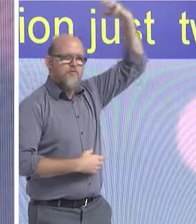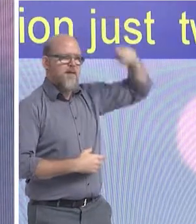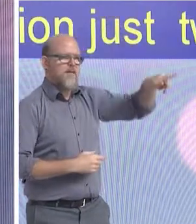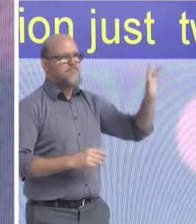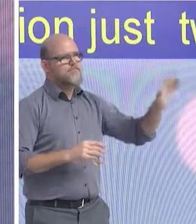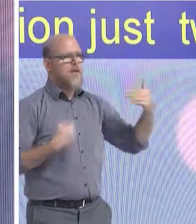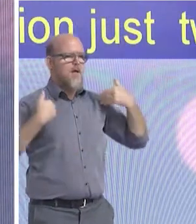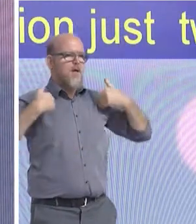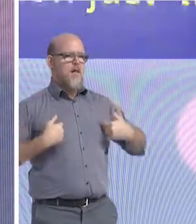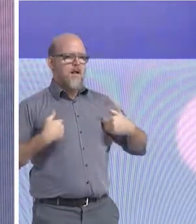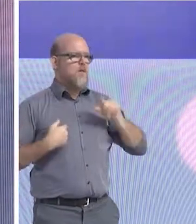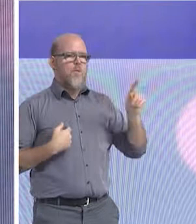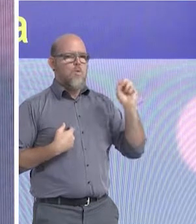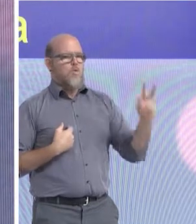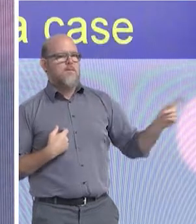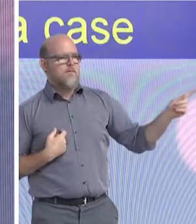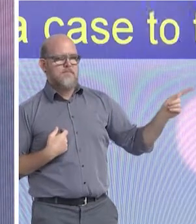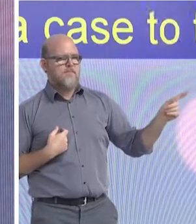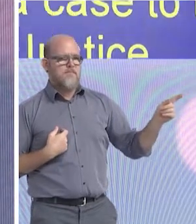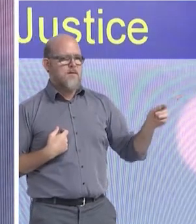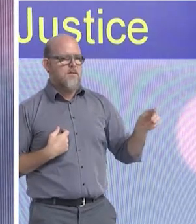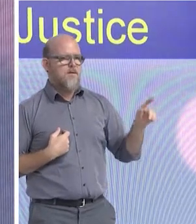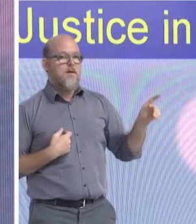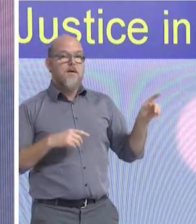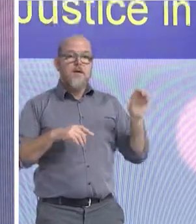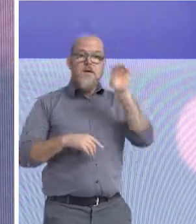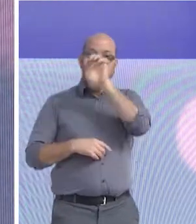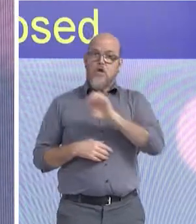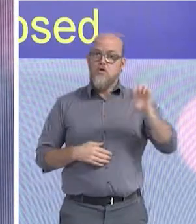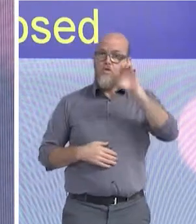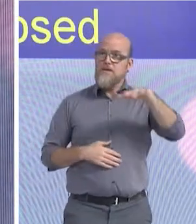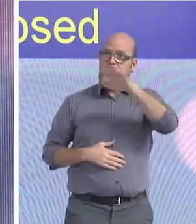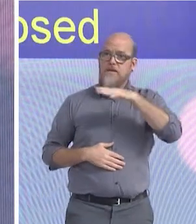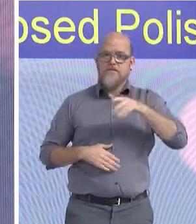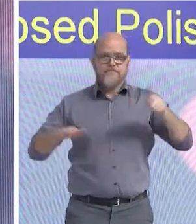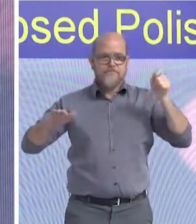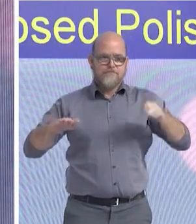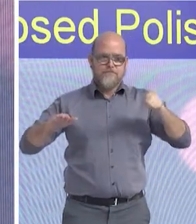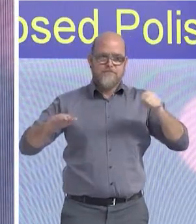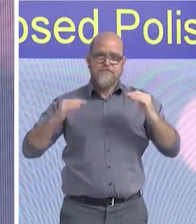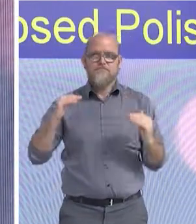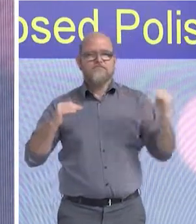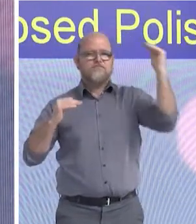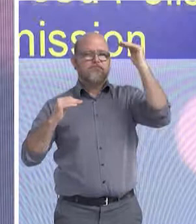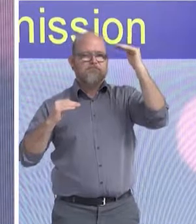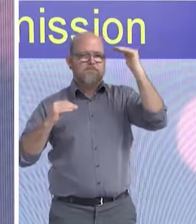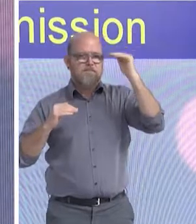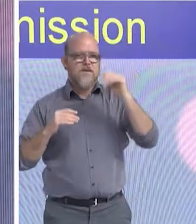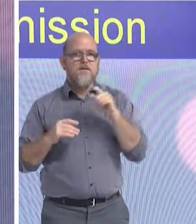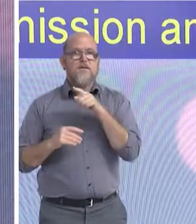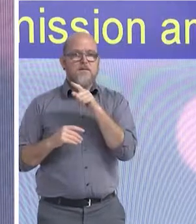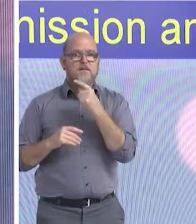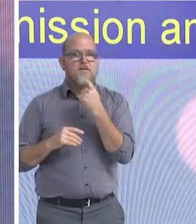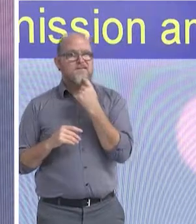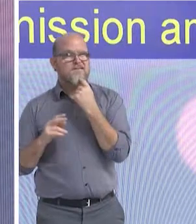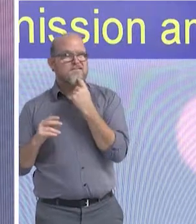the European Court of Justice in relation to a proposed Polish law which the Commission and others feel would